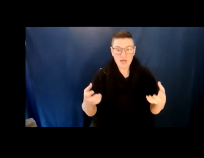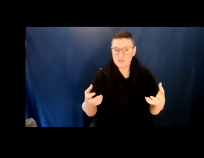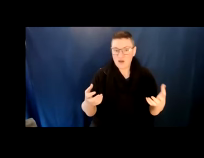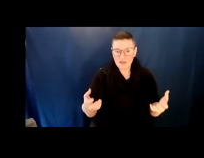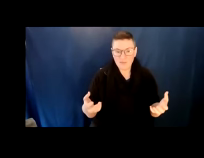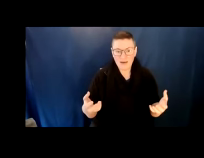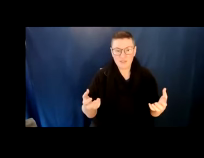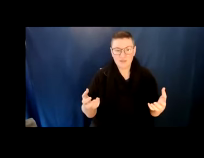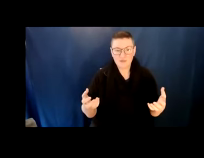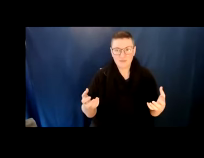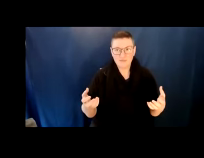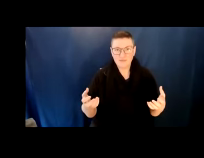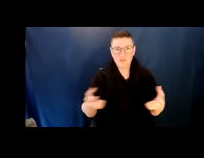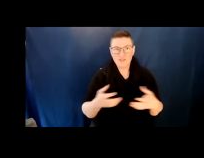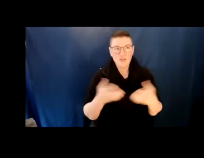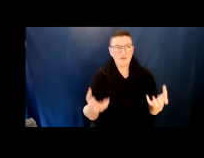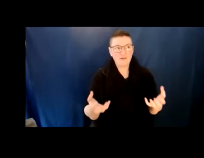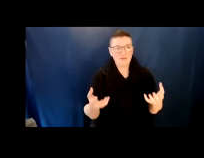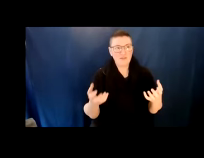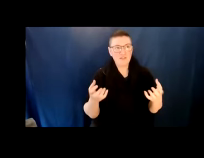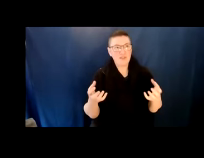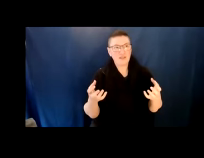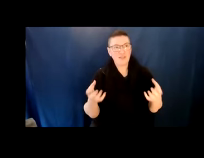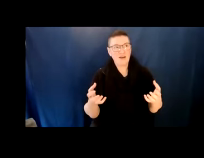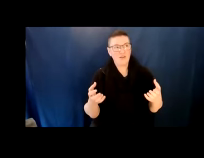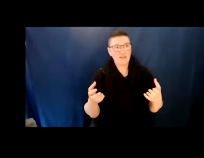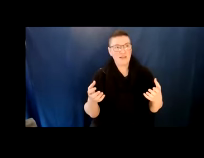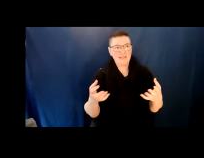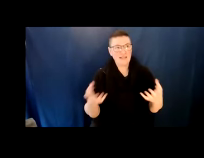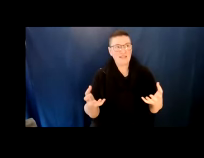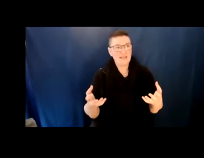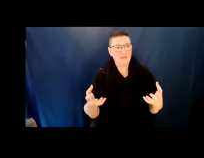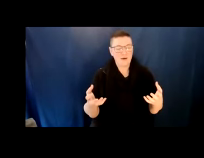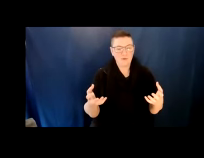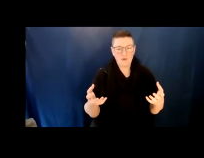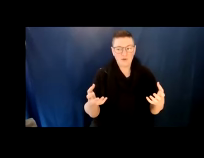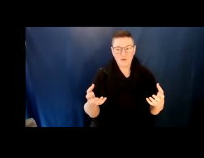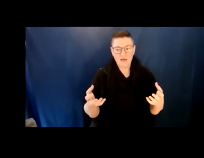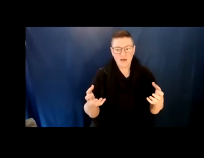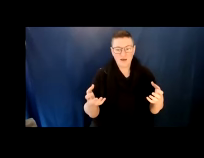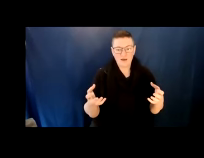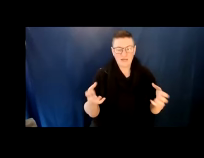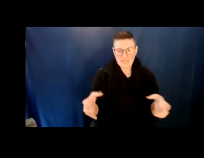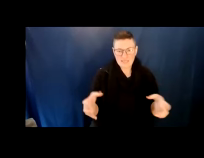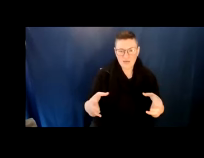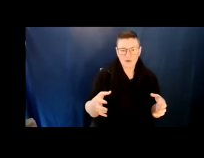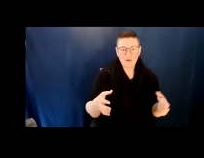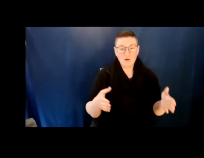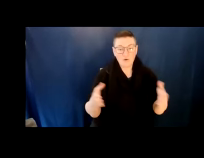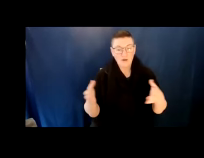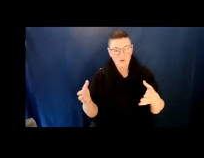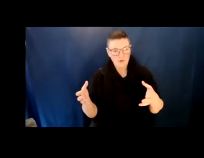But you're not talking about, there's nothing there that has anything to say about a